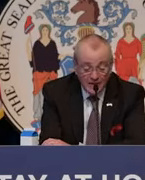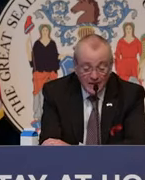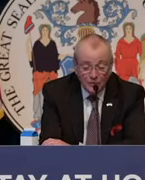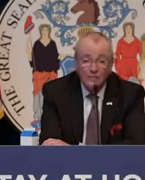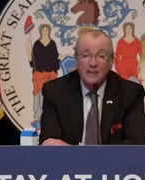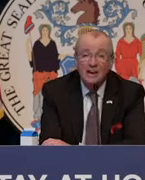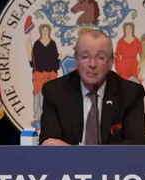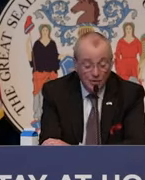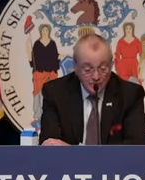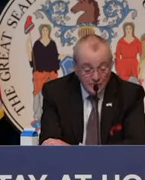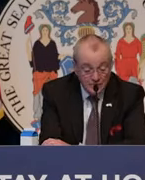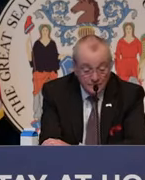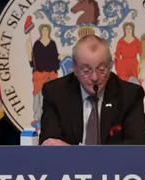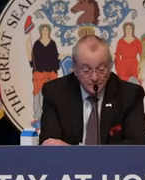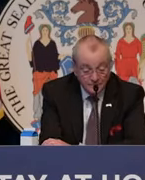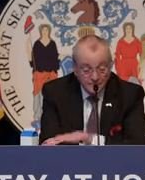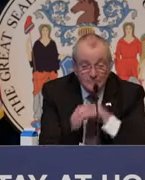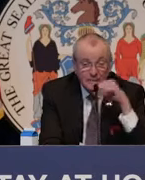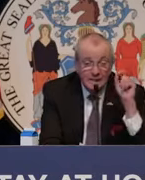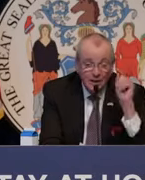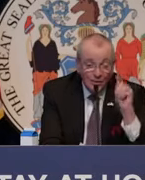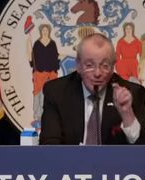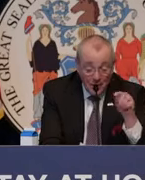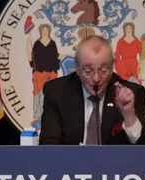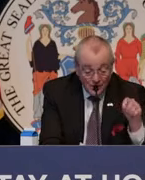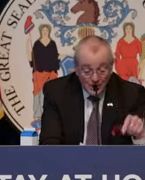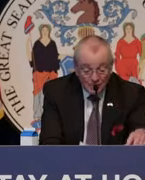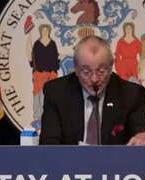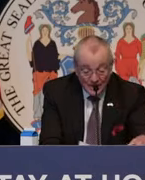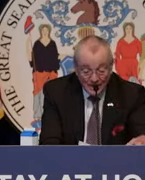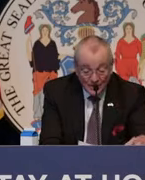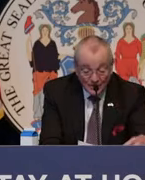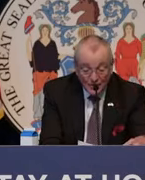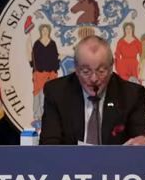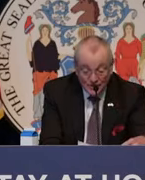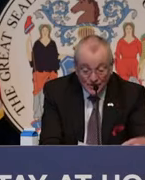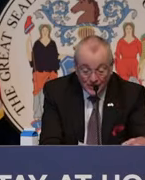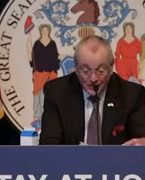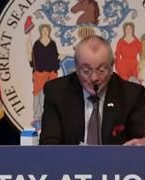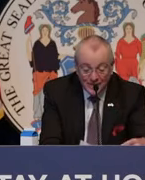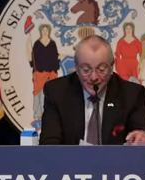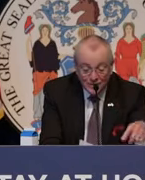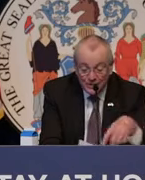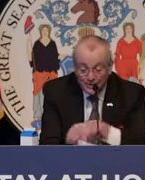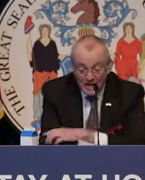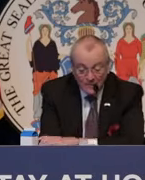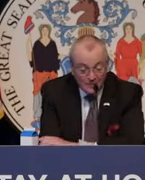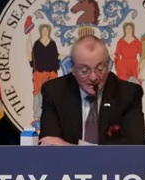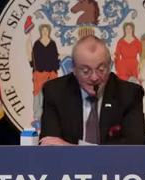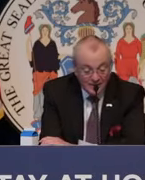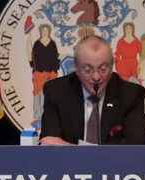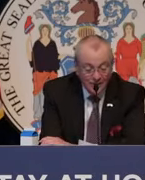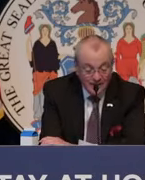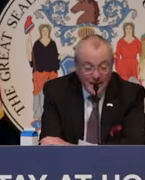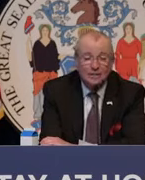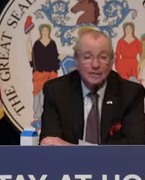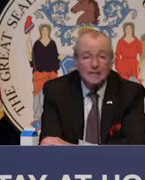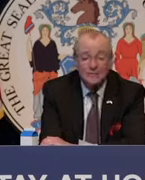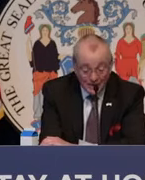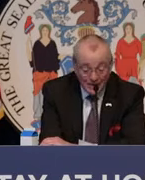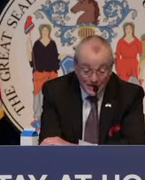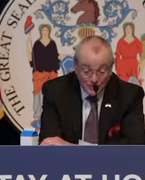Veterans Day and Earth Day programs. Although Mary Jean retired in 2007, she could not find it in her